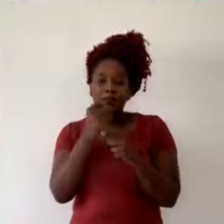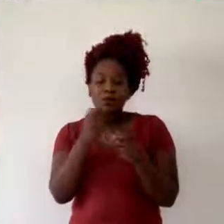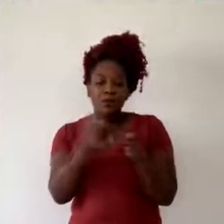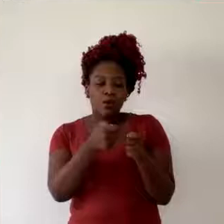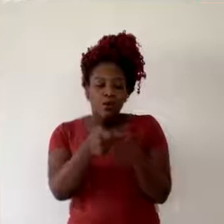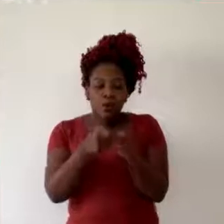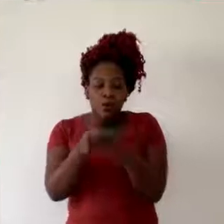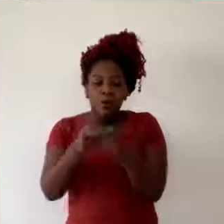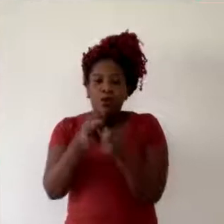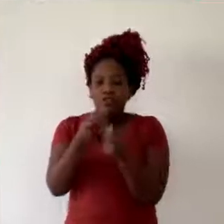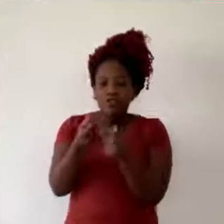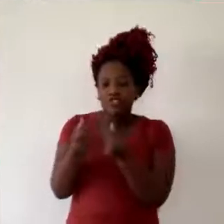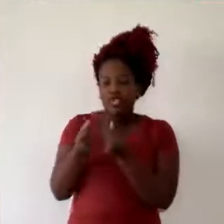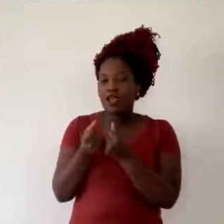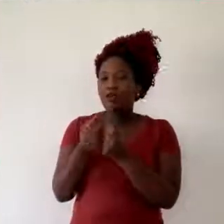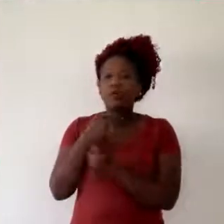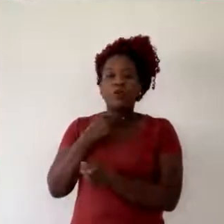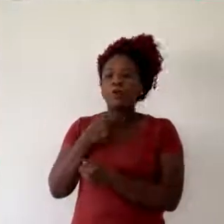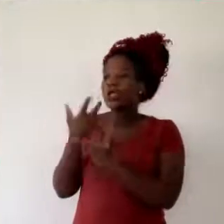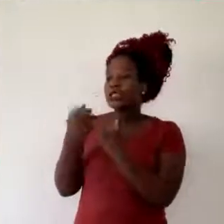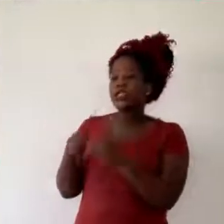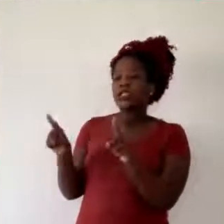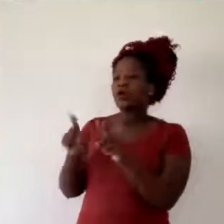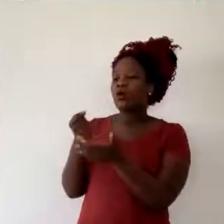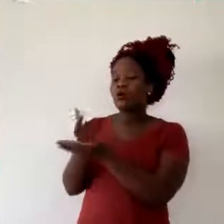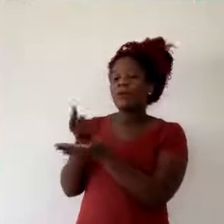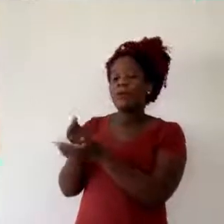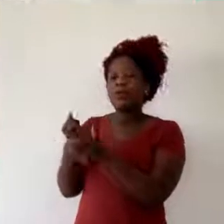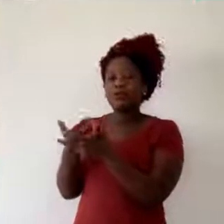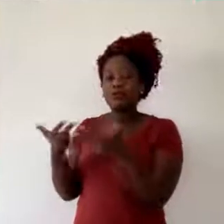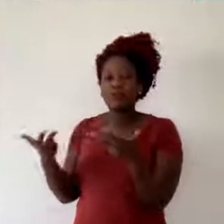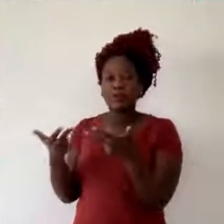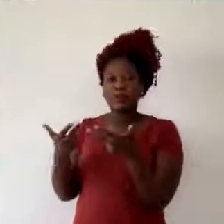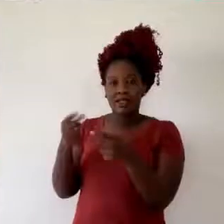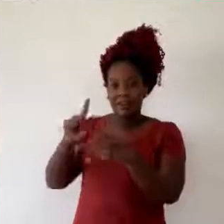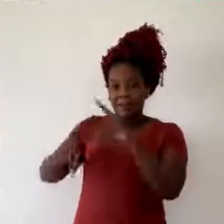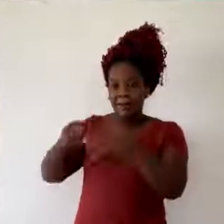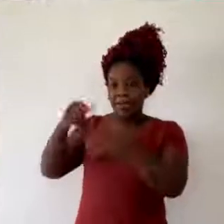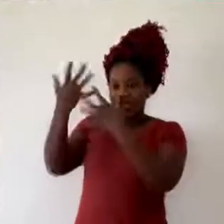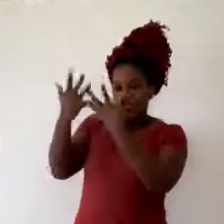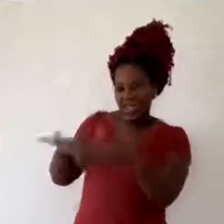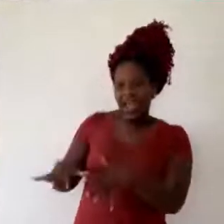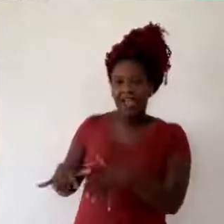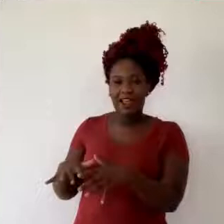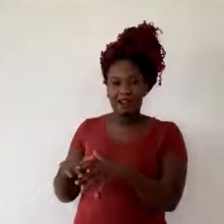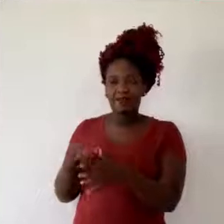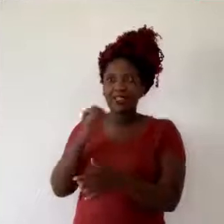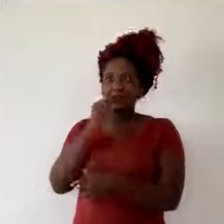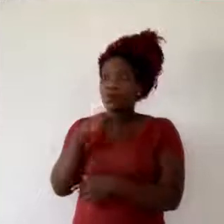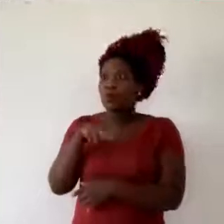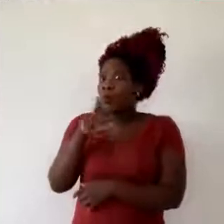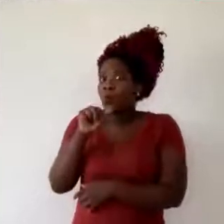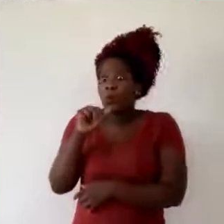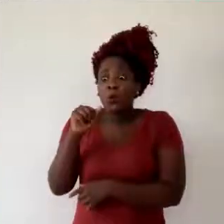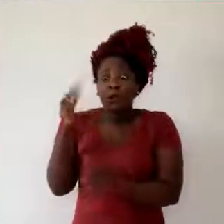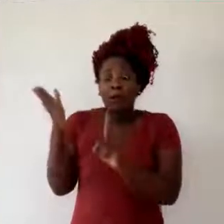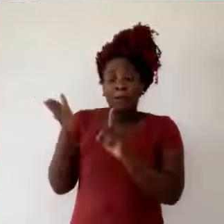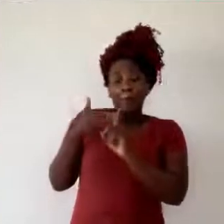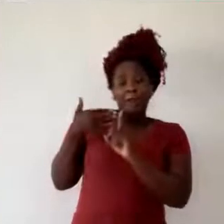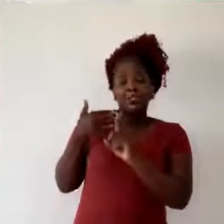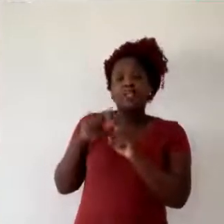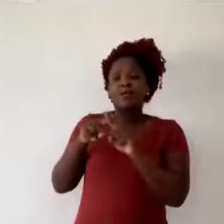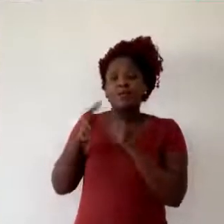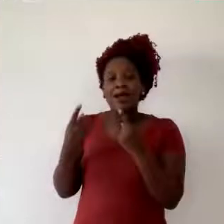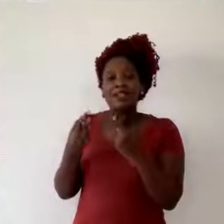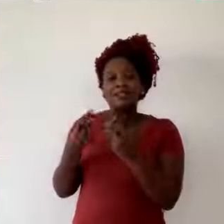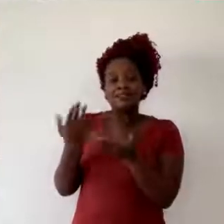which you are not allowed to use your own money, destroying everything you own. But if he burns